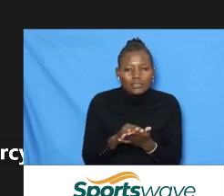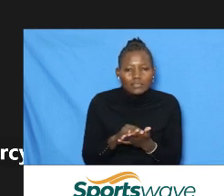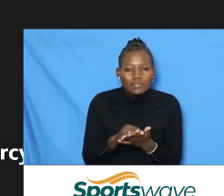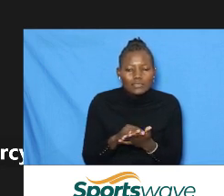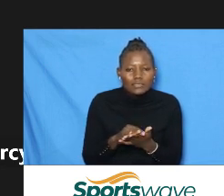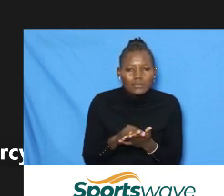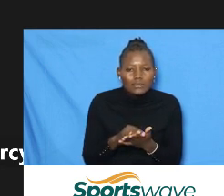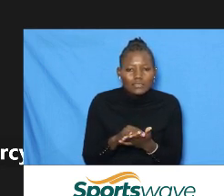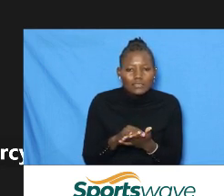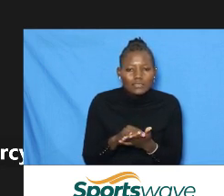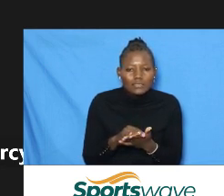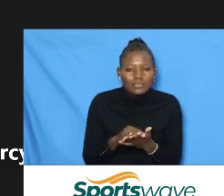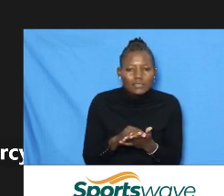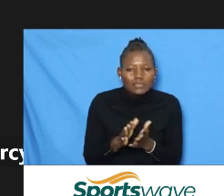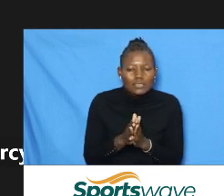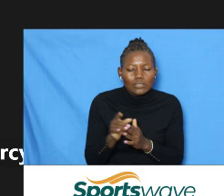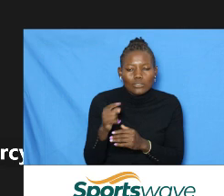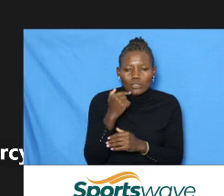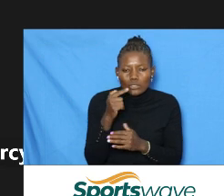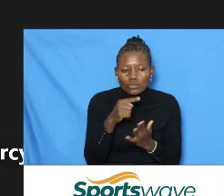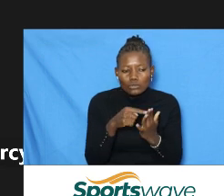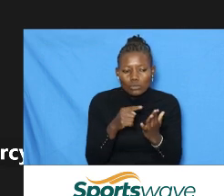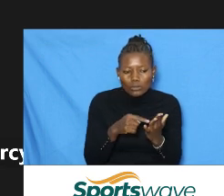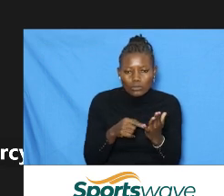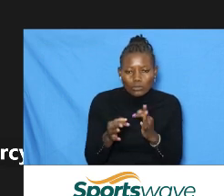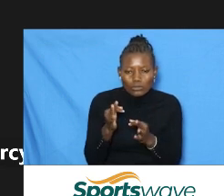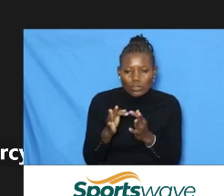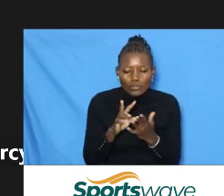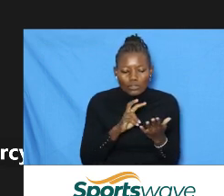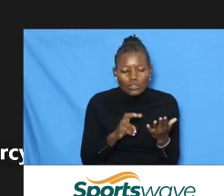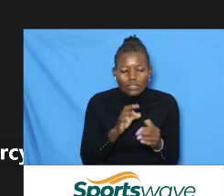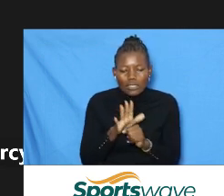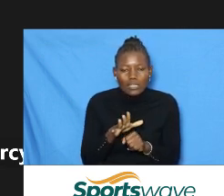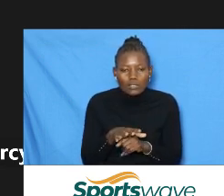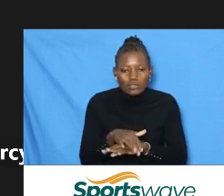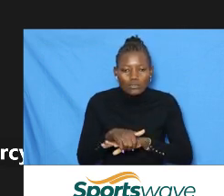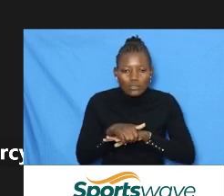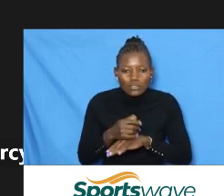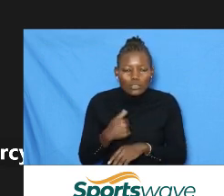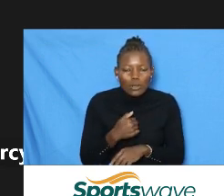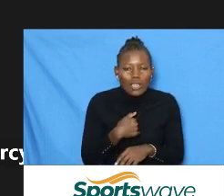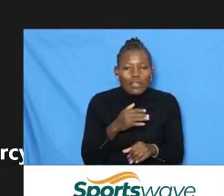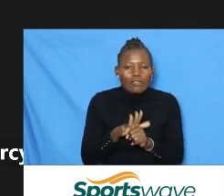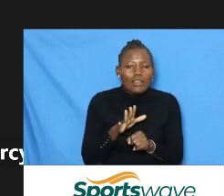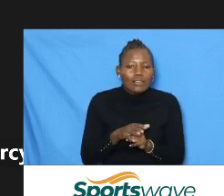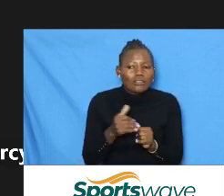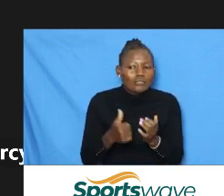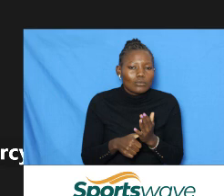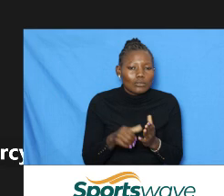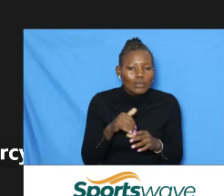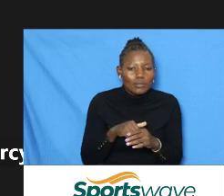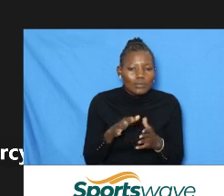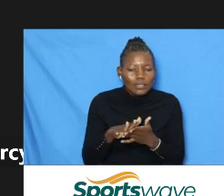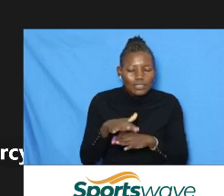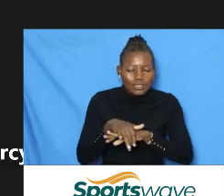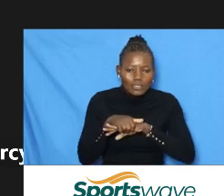And then you're being put to prove to this. And if you read a lot of literatures, there are a lot of gaps into the literature review